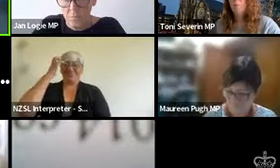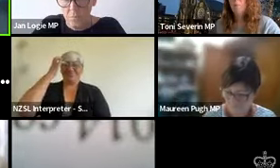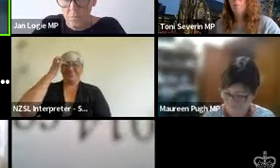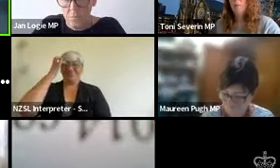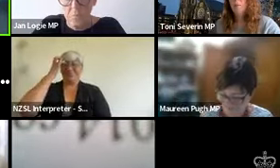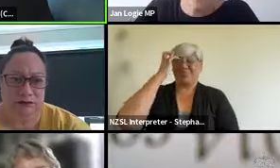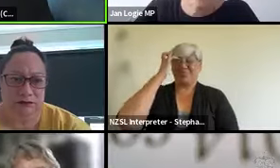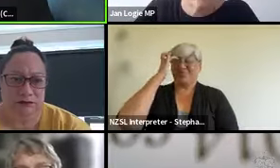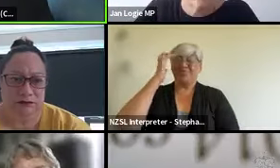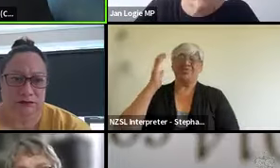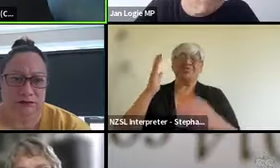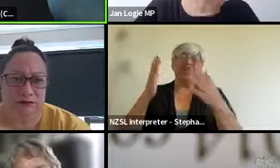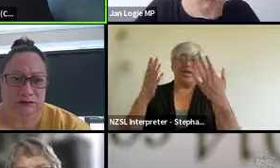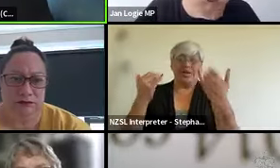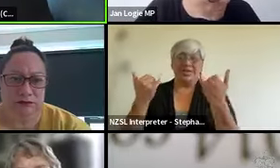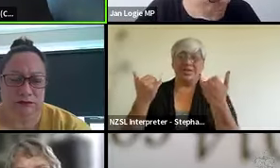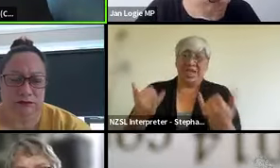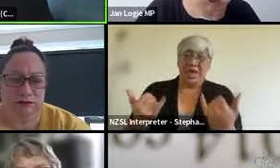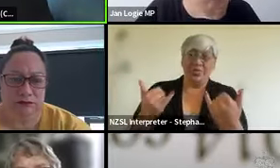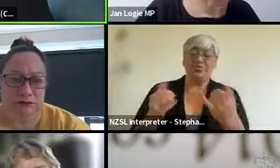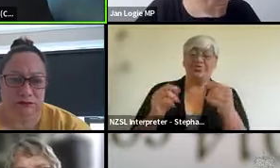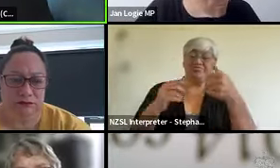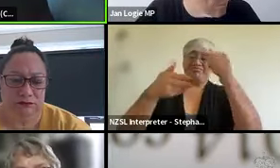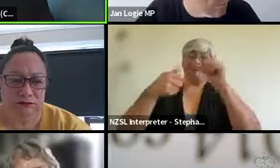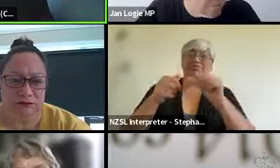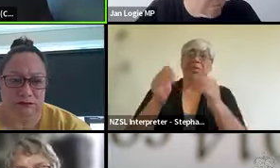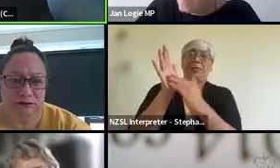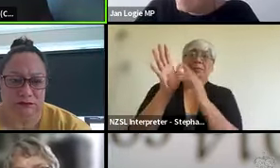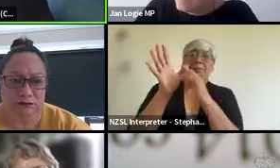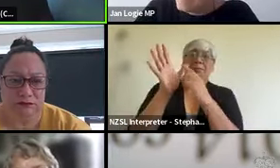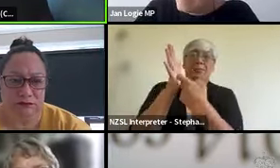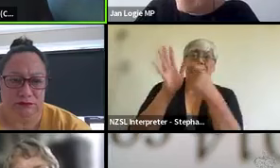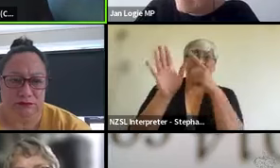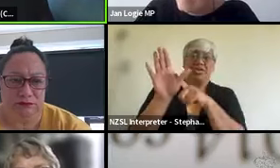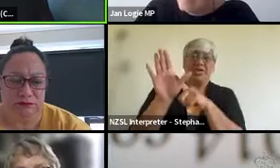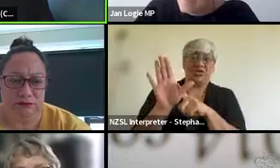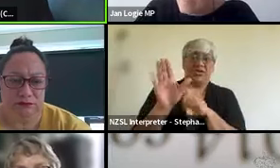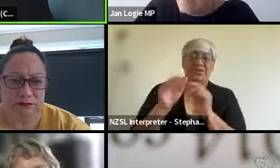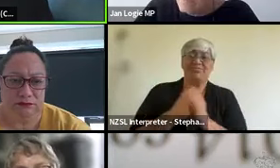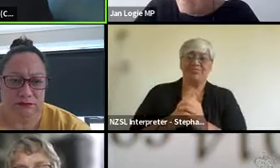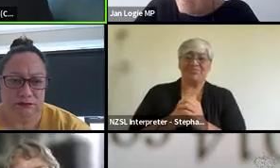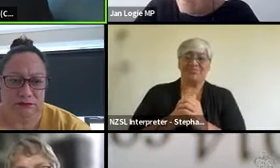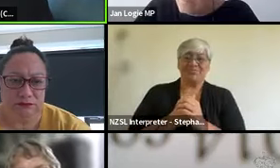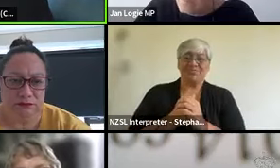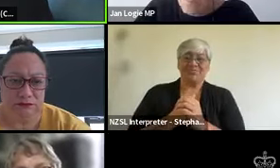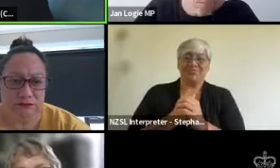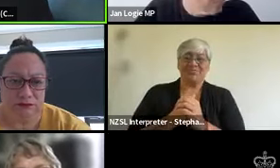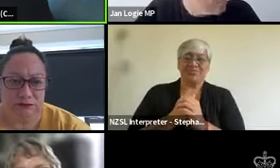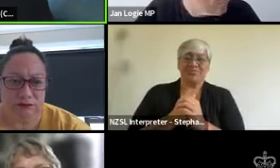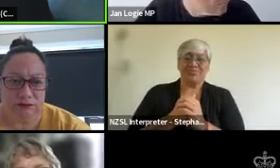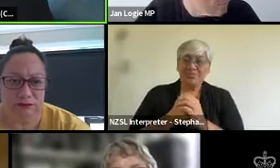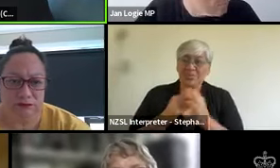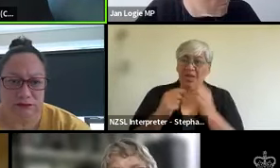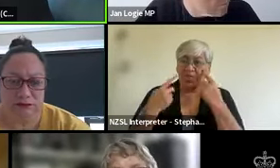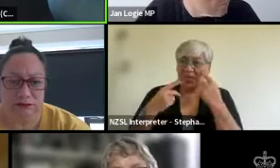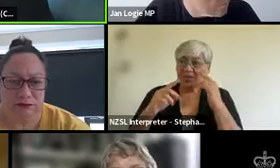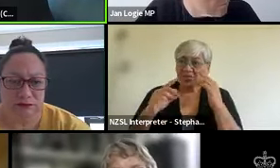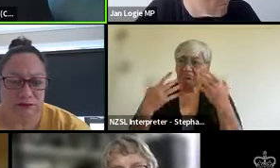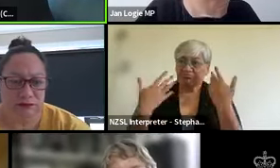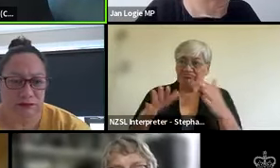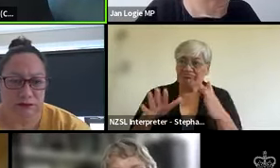Committee, we come now to Mary Schnackenberg. We have Mary